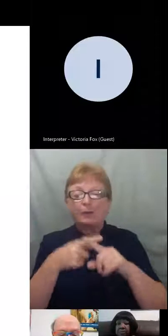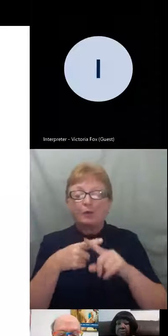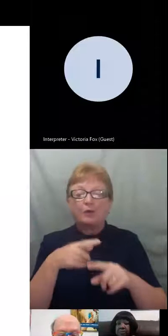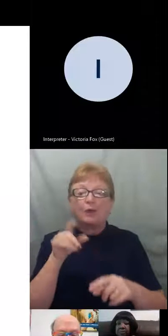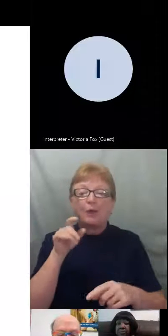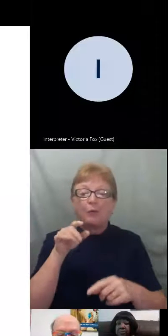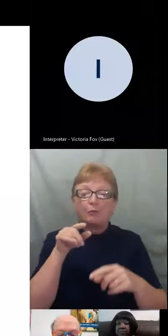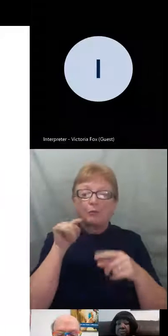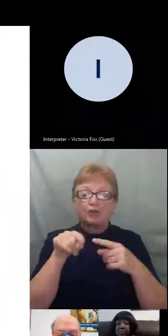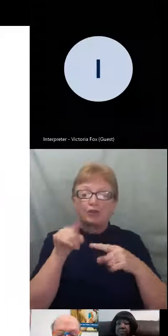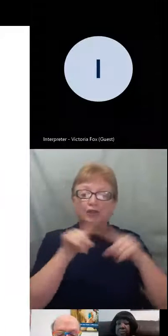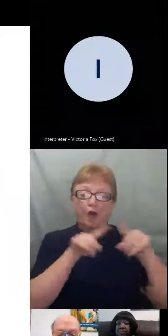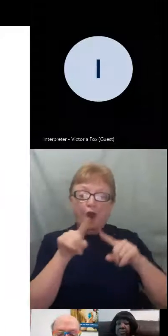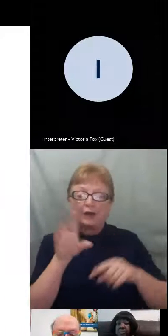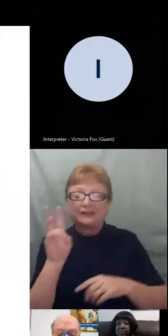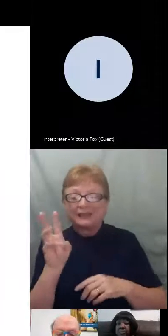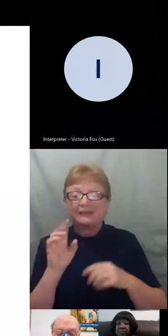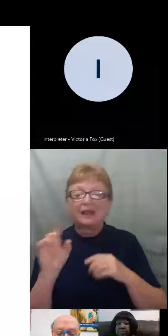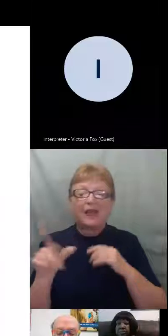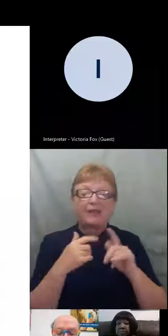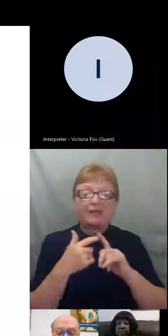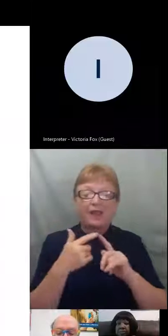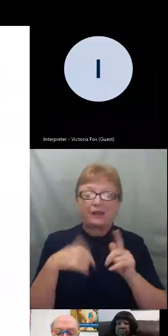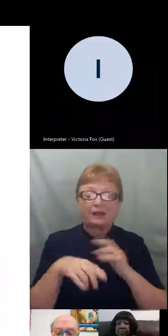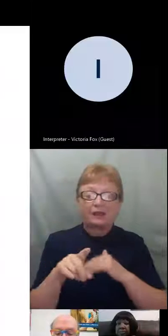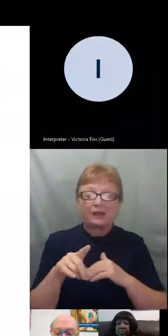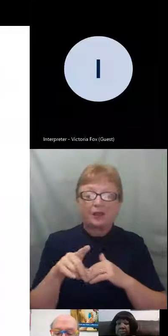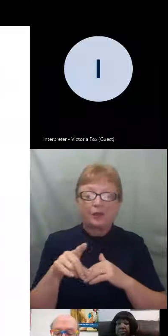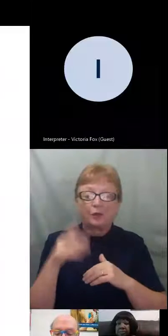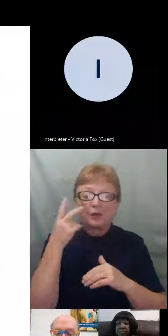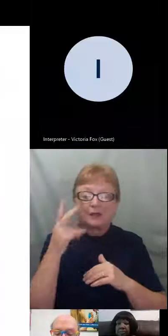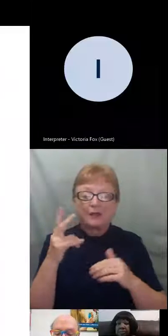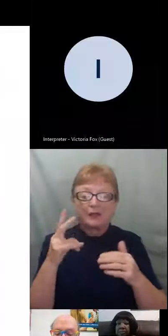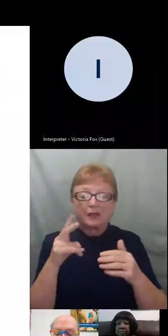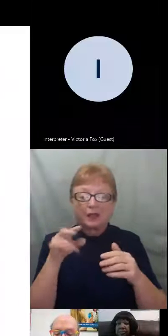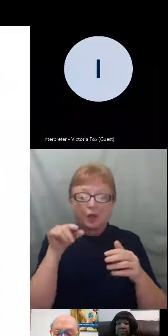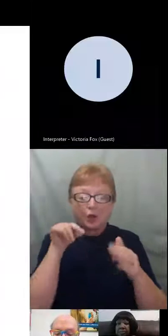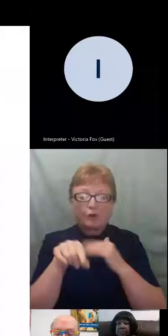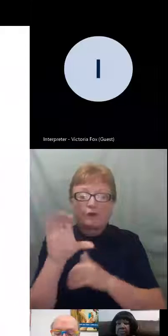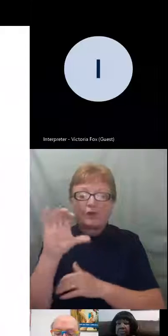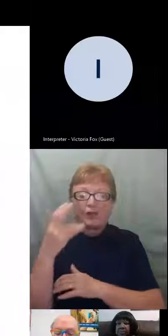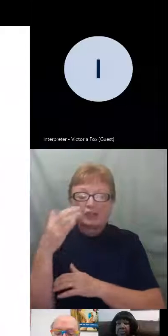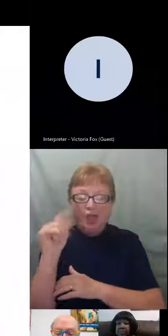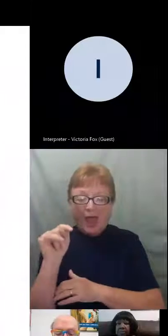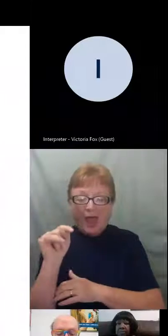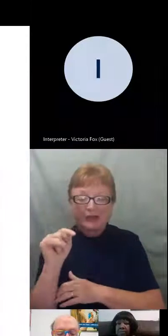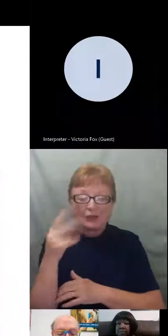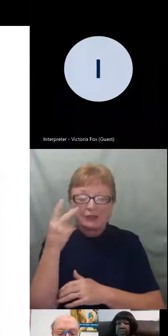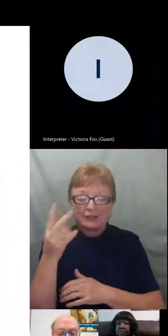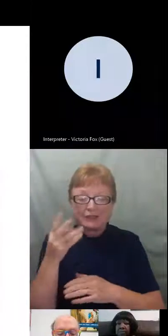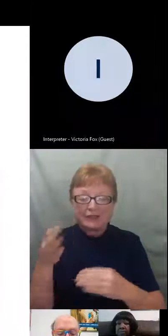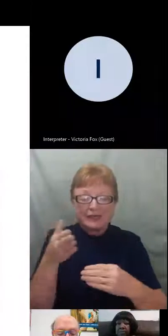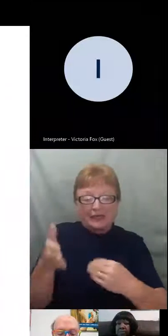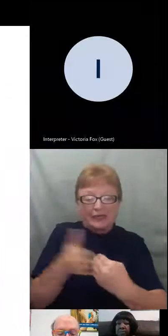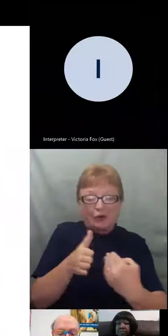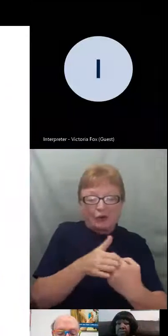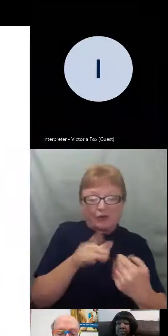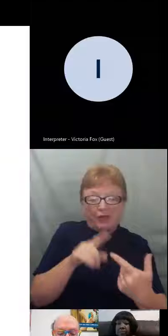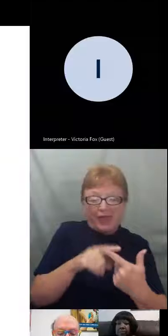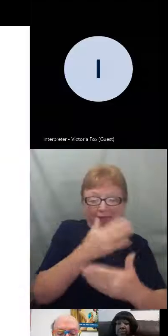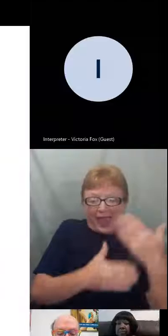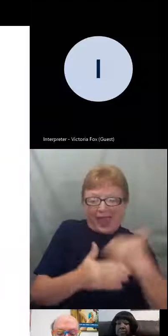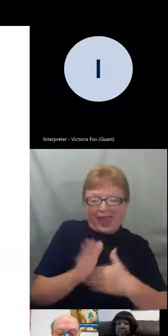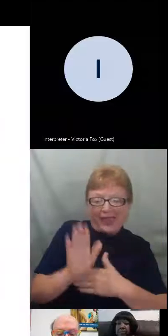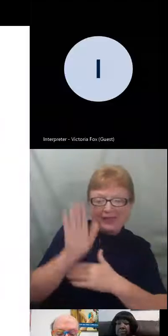The chat box can be shown or hidden by clicking on the comment balloon icon. It is next to the hand icon on computers and